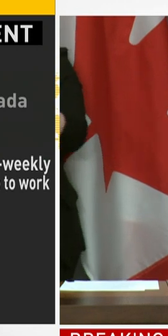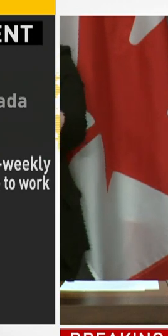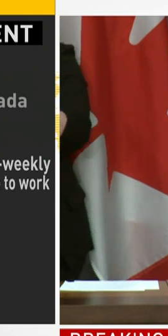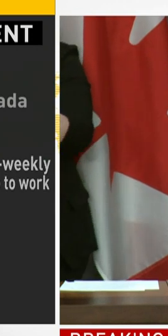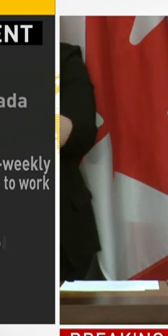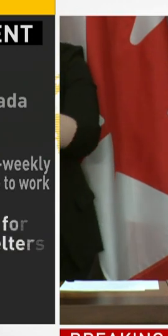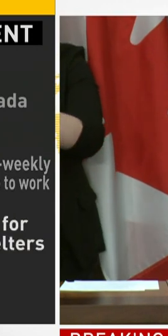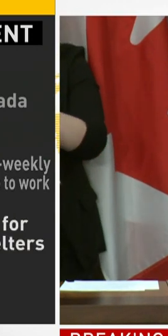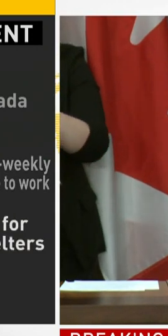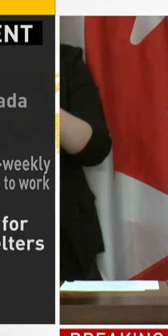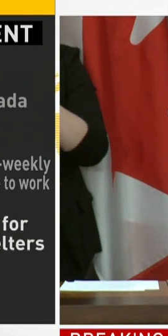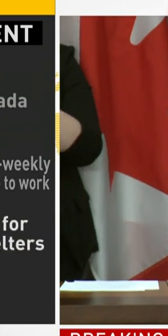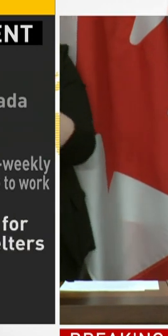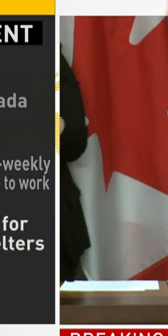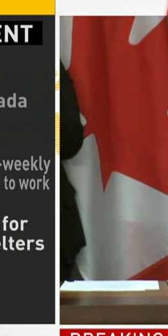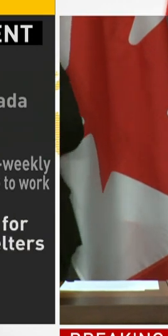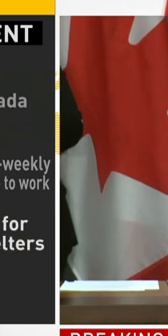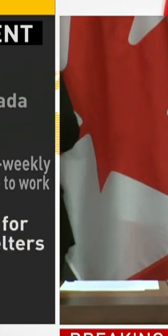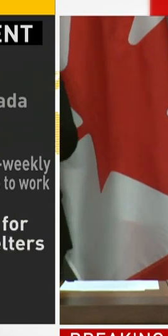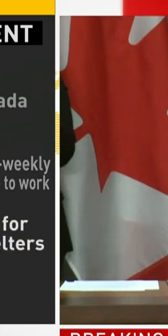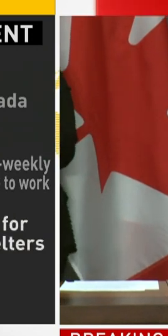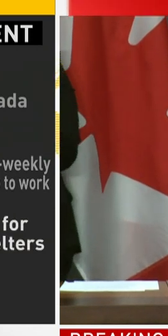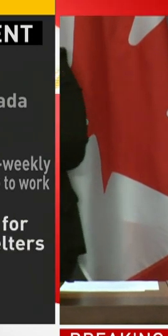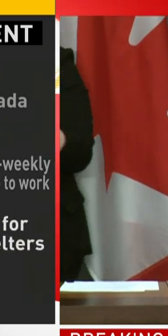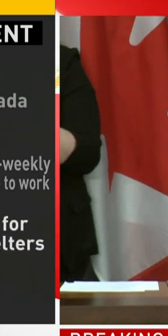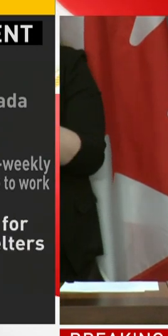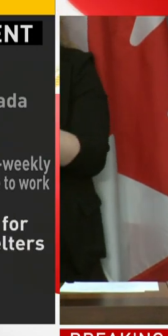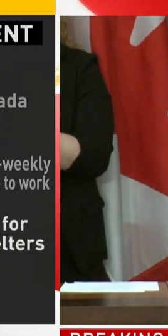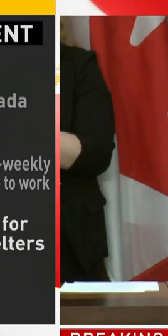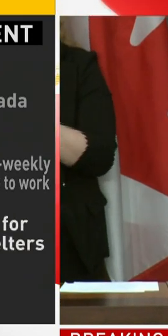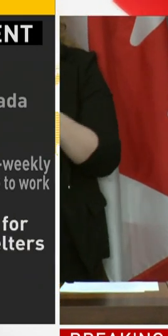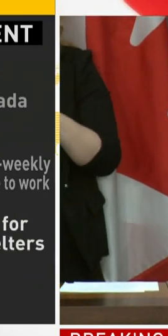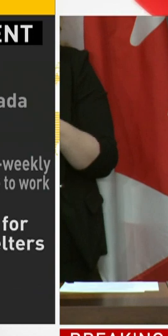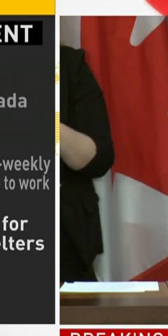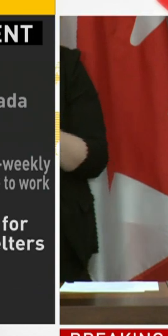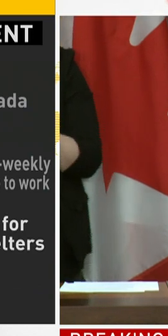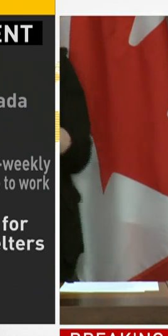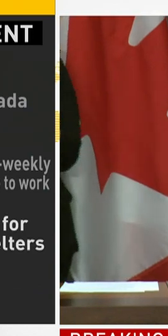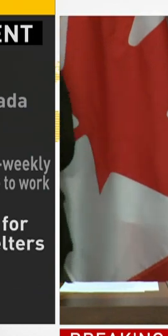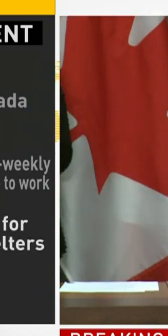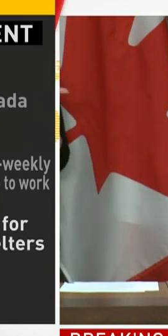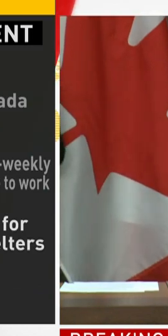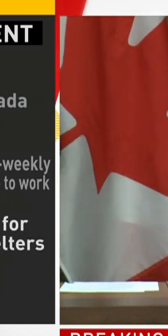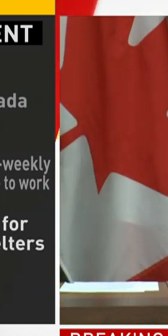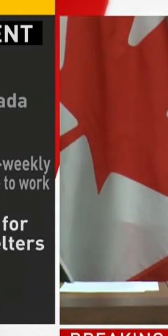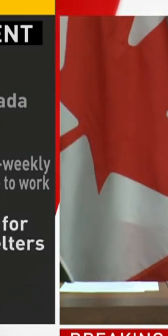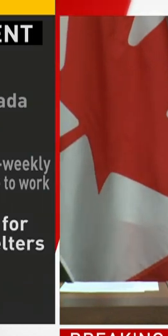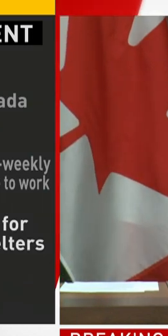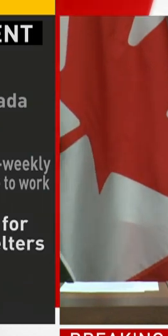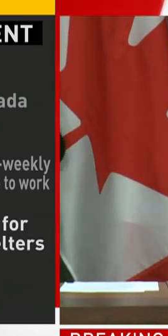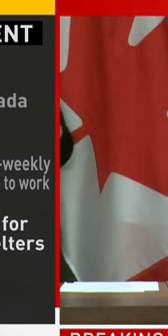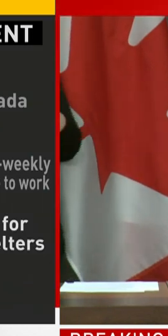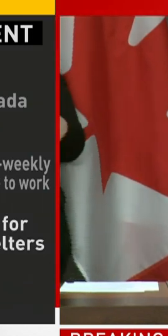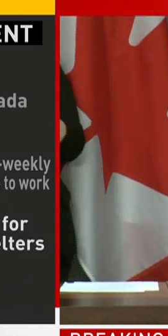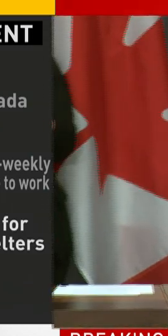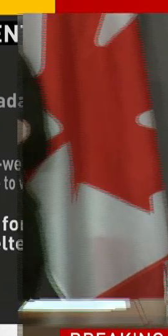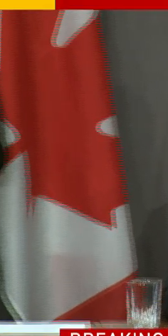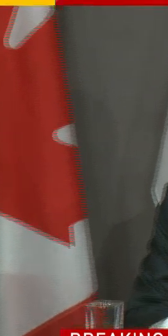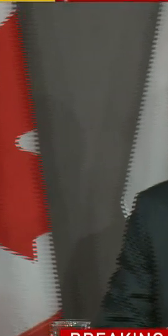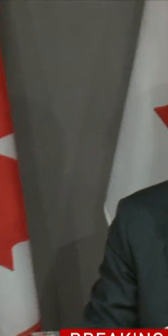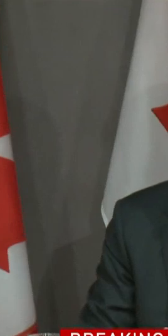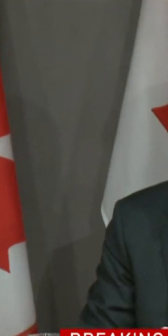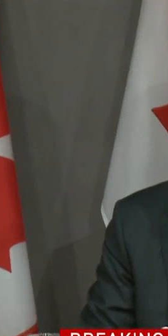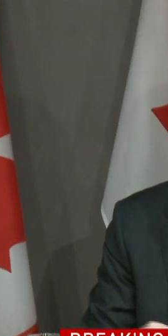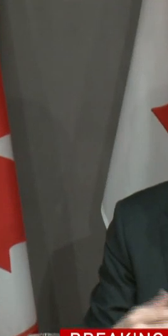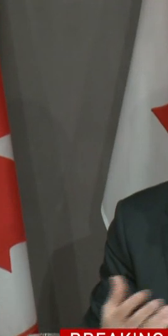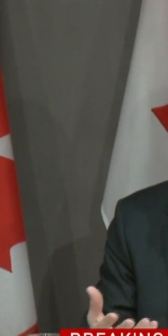we know that getting medicine, getting food back and forth across the border is critically important for both countries. And so